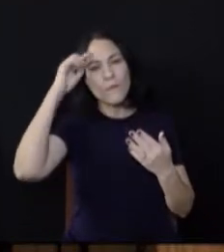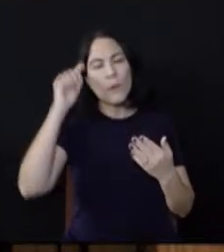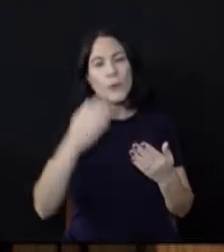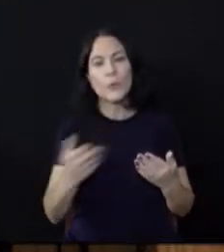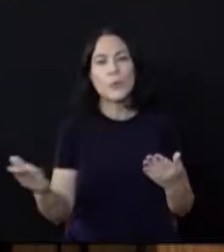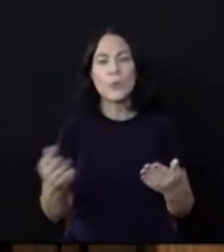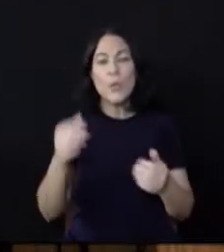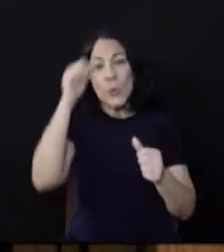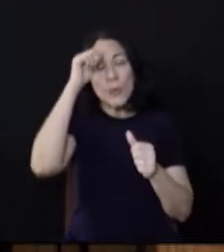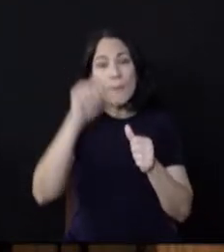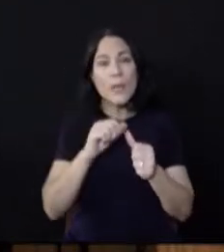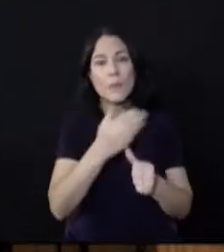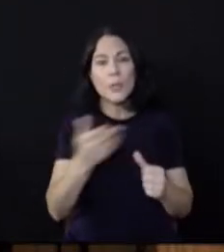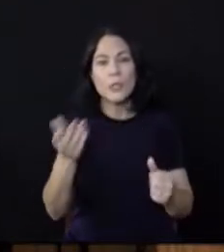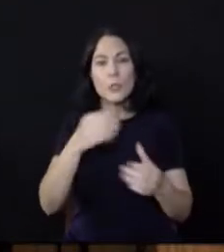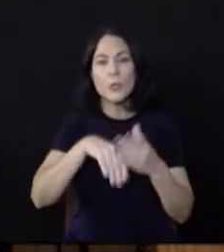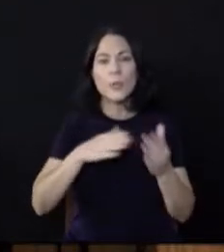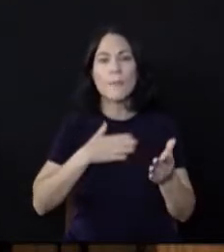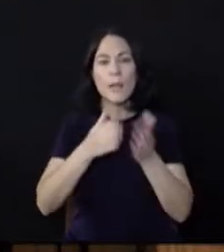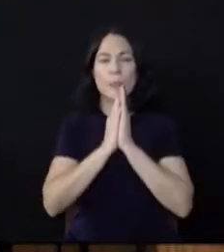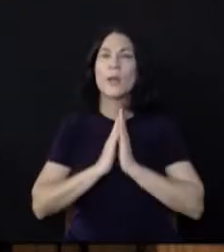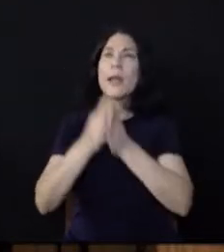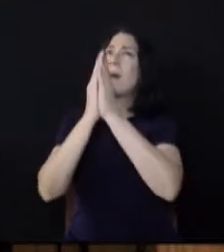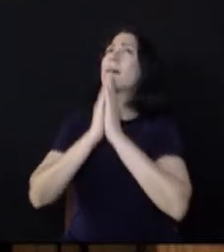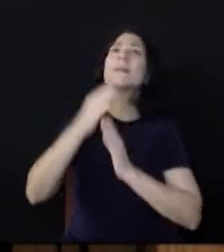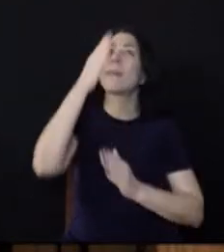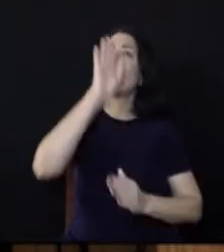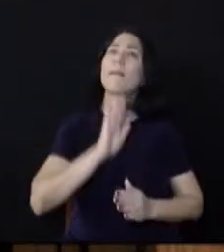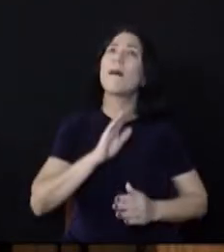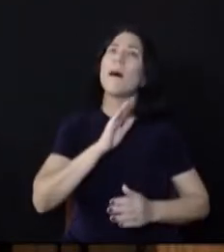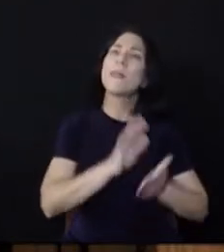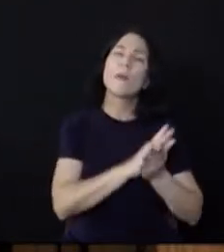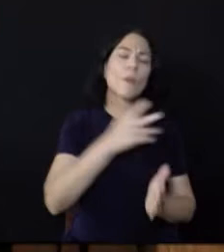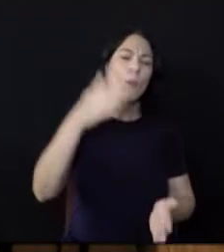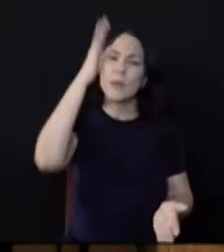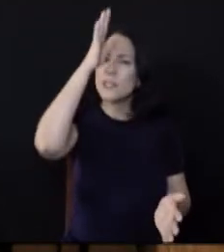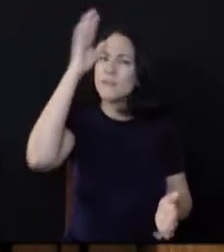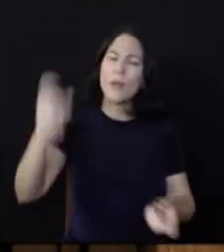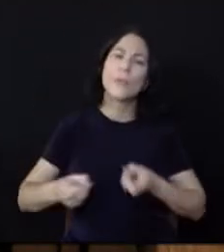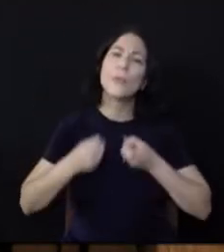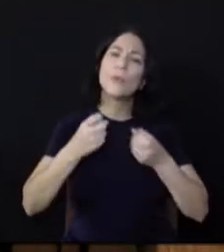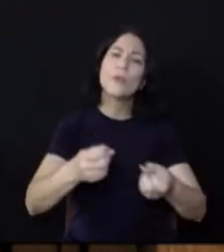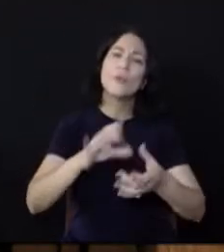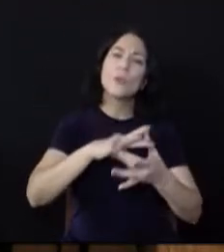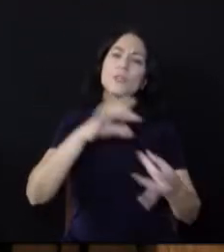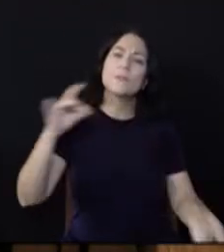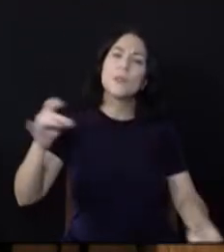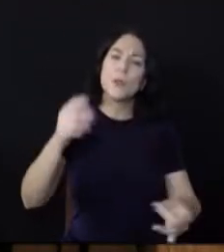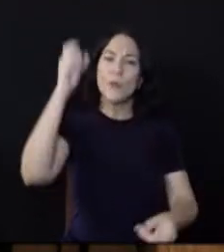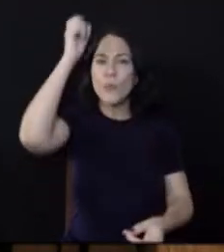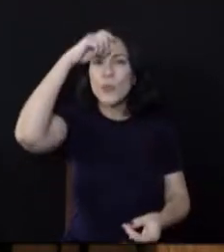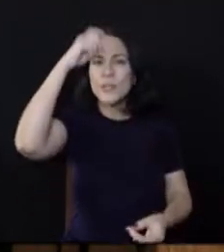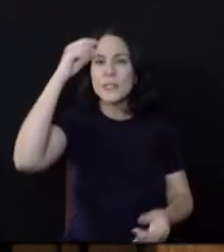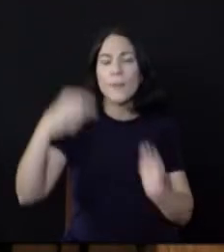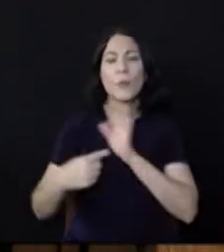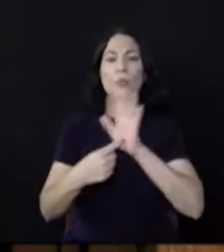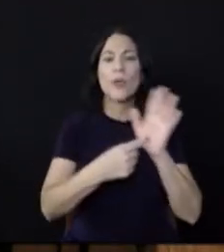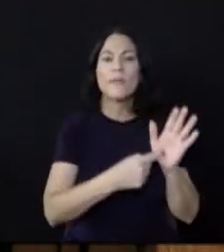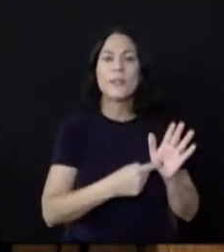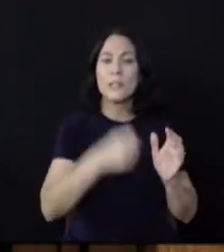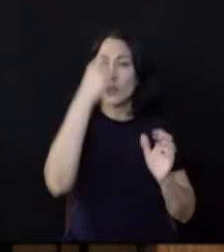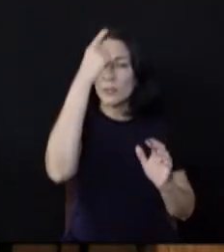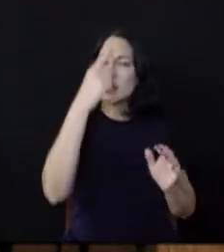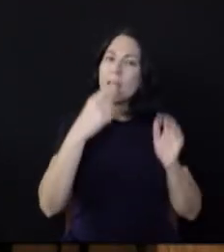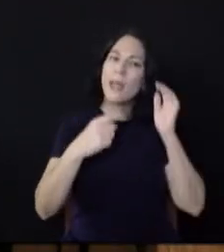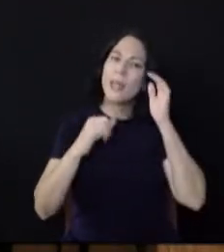keep asking that the God of our Lord Jesus Christ, the glorious Father, may give you the spirit of wisdom and revelation so